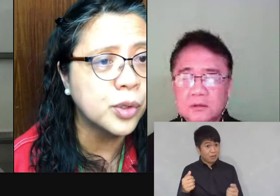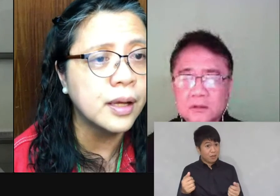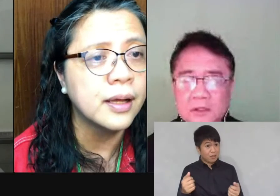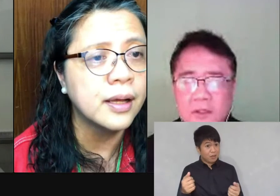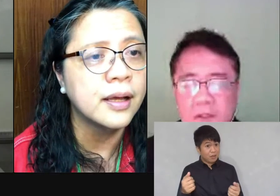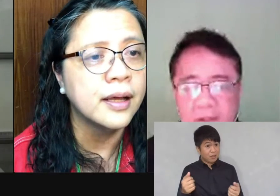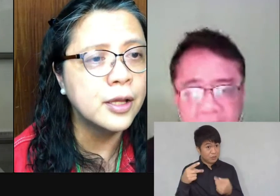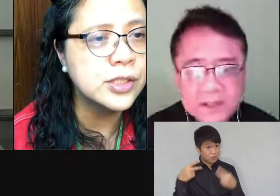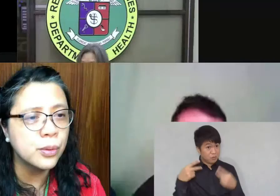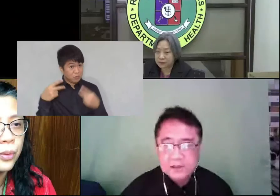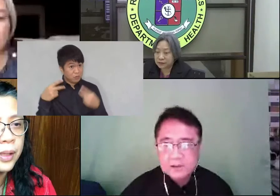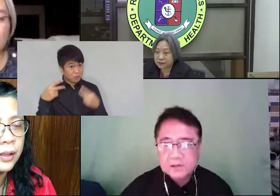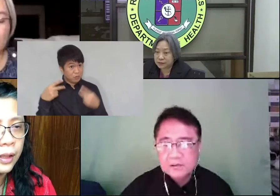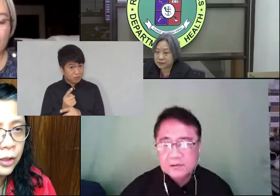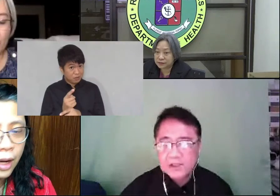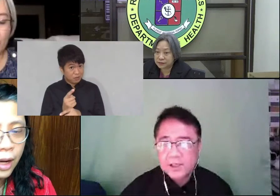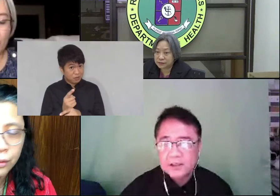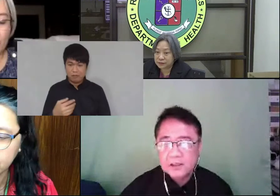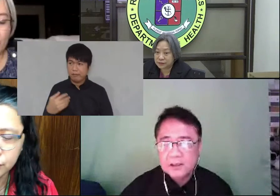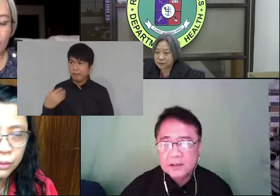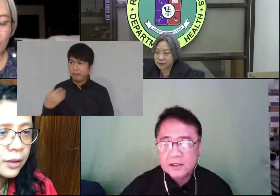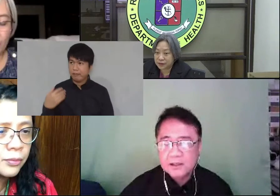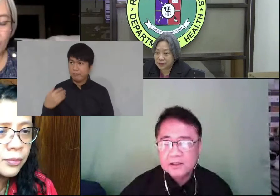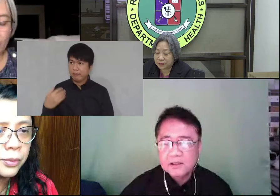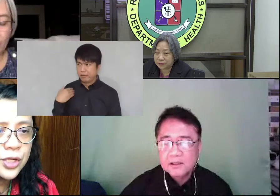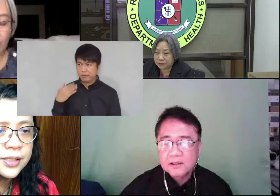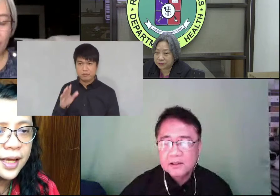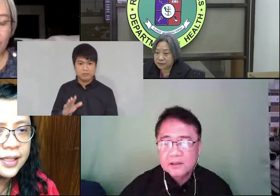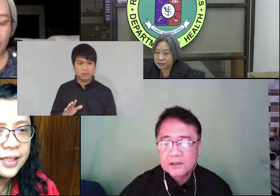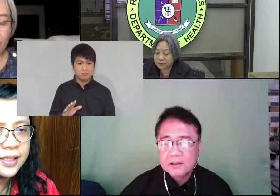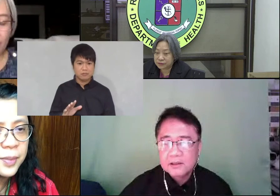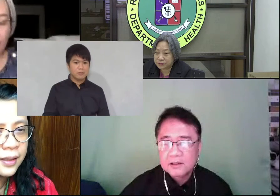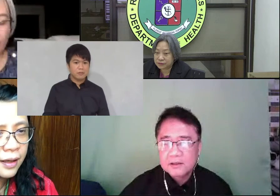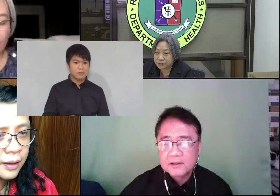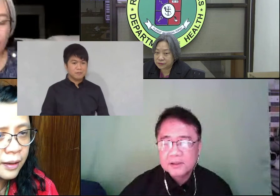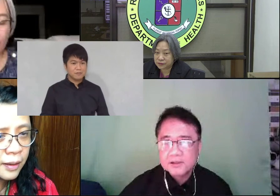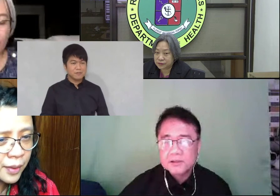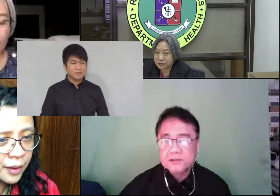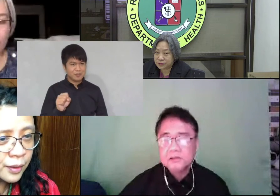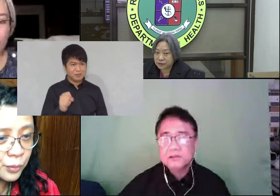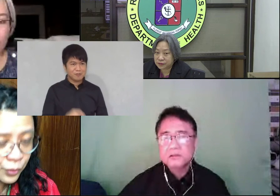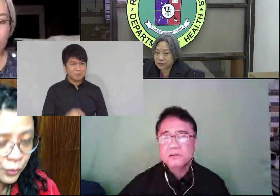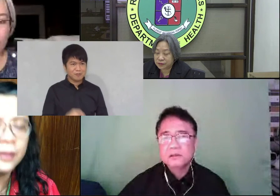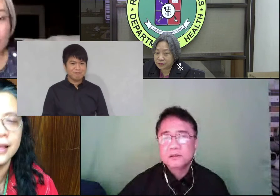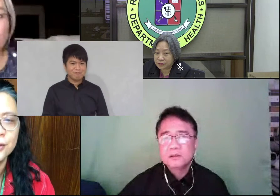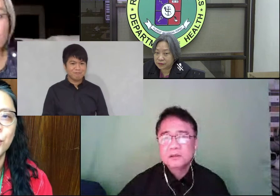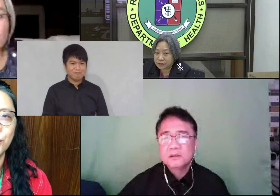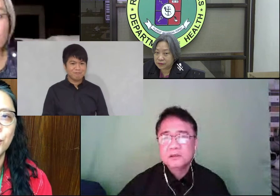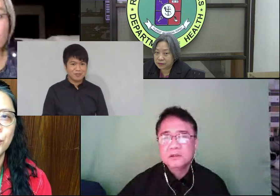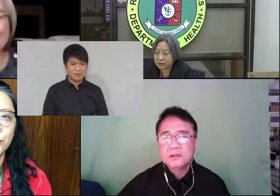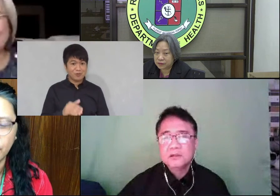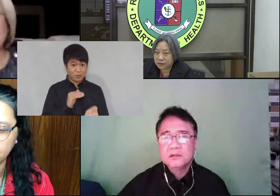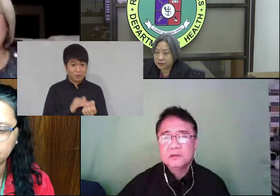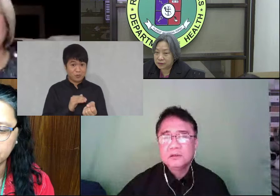po. I know Not yet. you Not yet. routed it to all the professional societies, but Yes. yes, so we